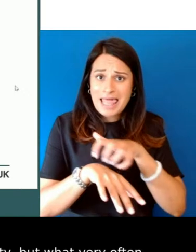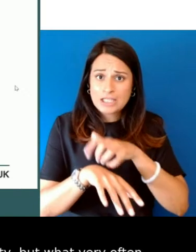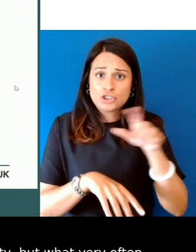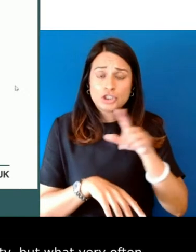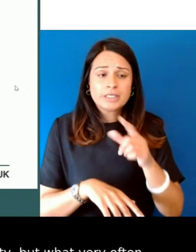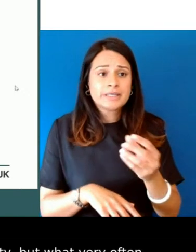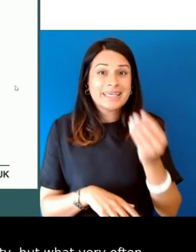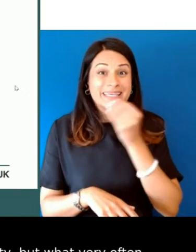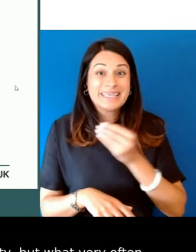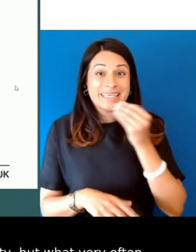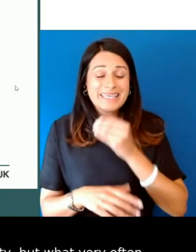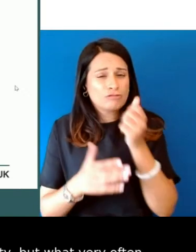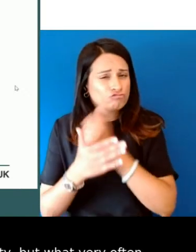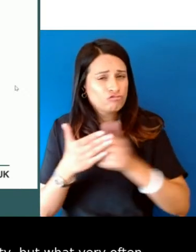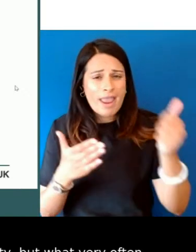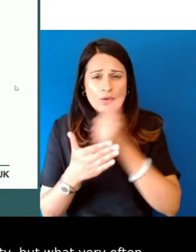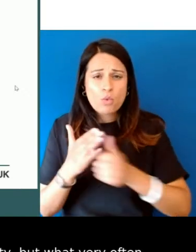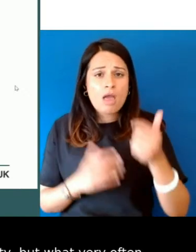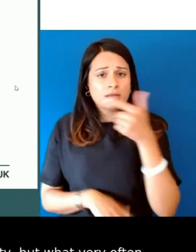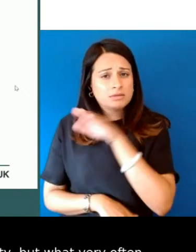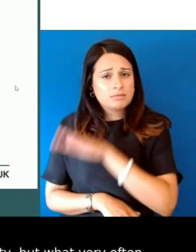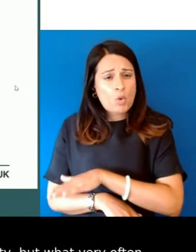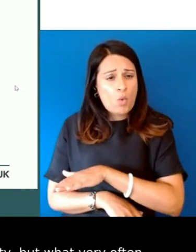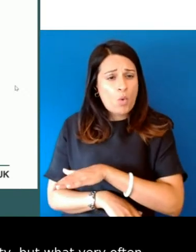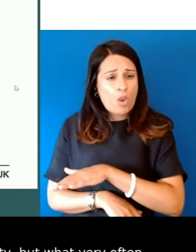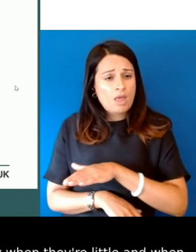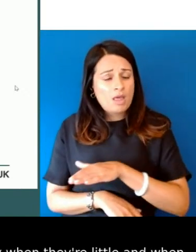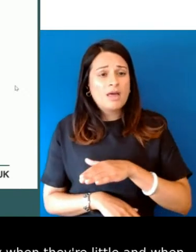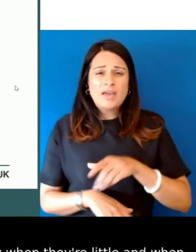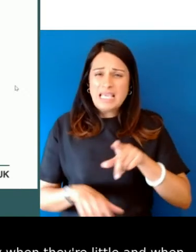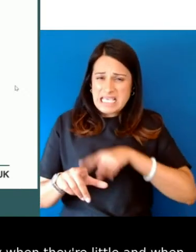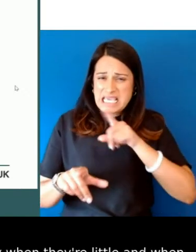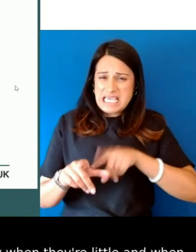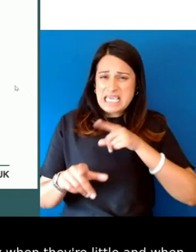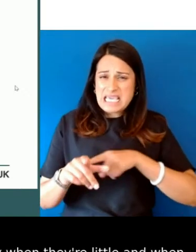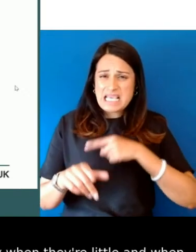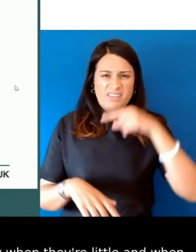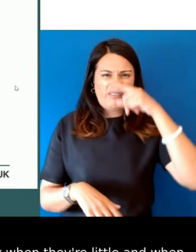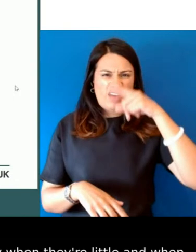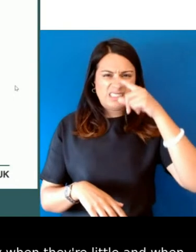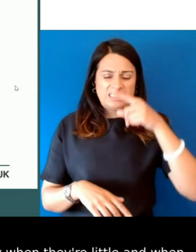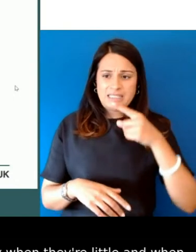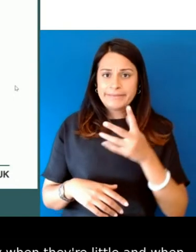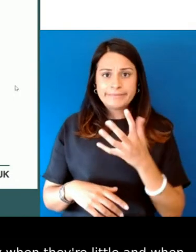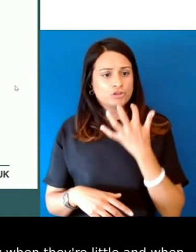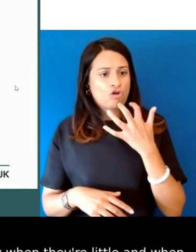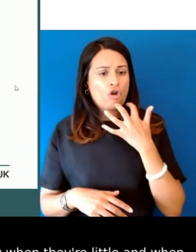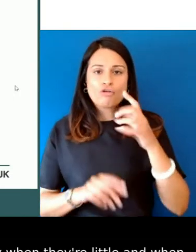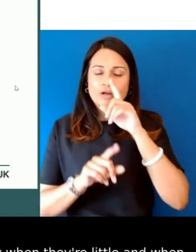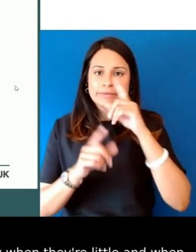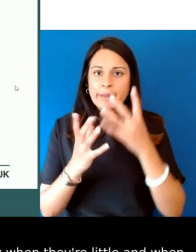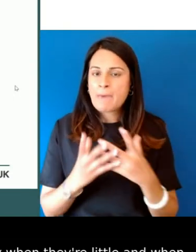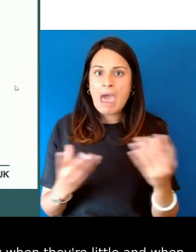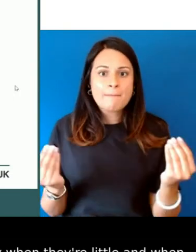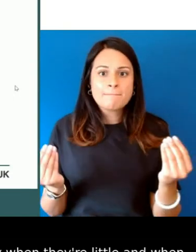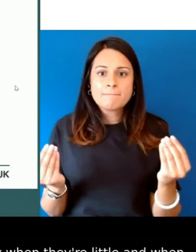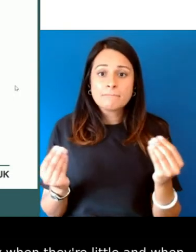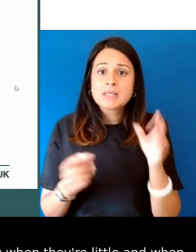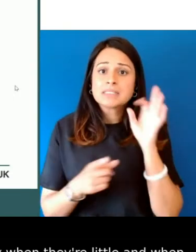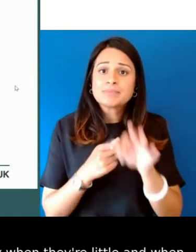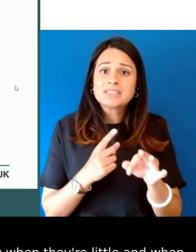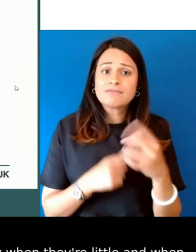when they're little and when they become fussy and they've had years of not eating it they lose their tolerance and this particularly happens in those with